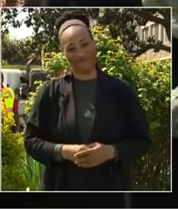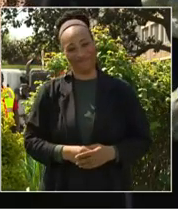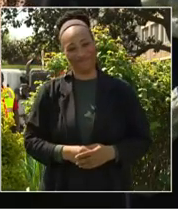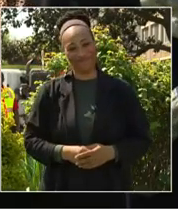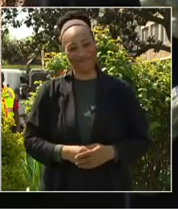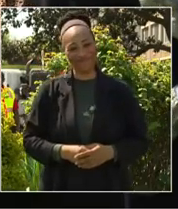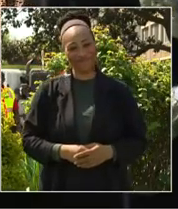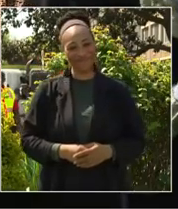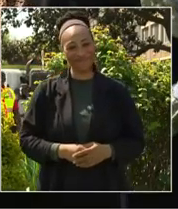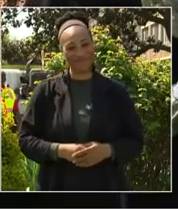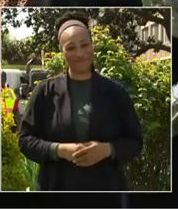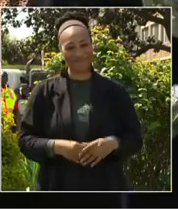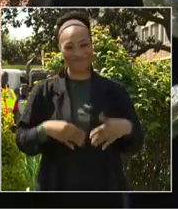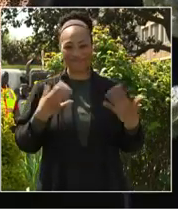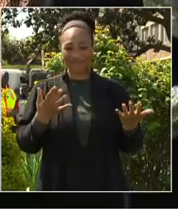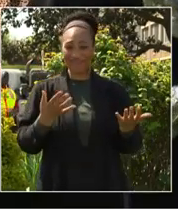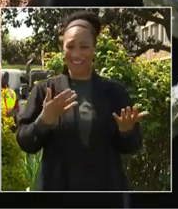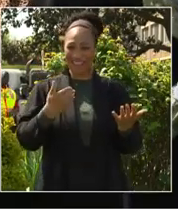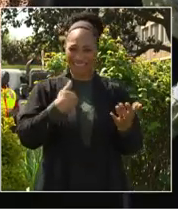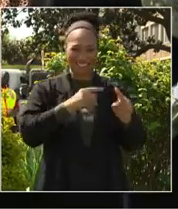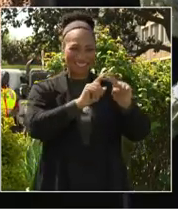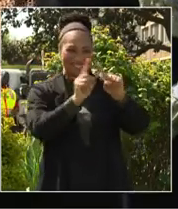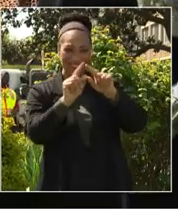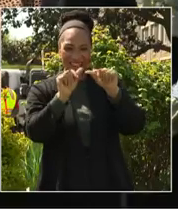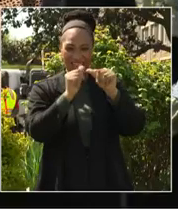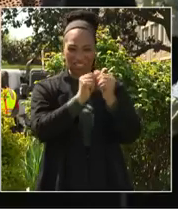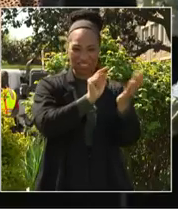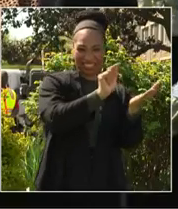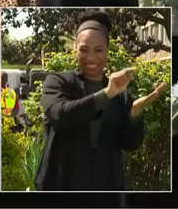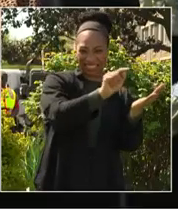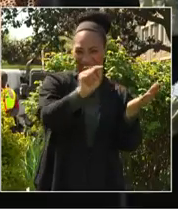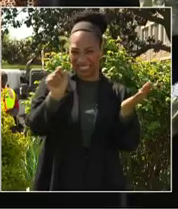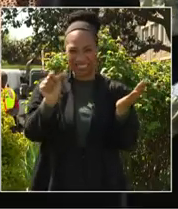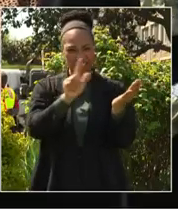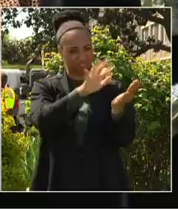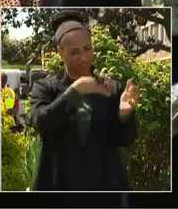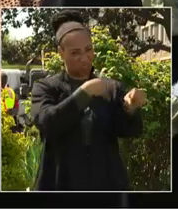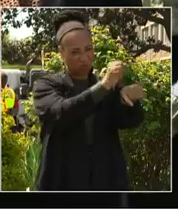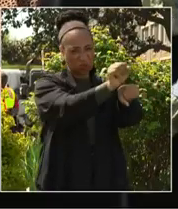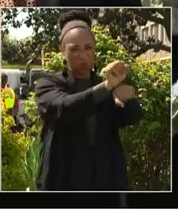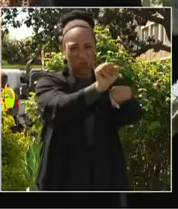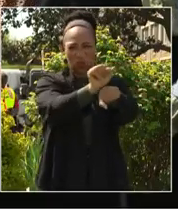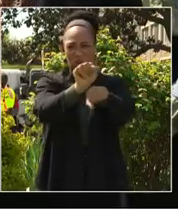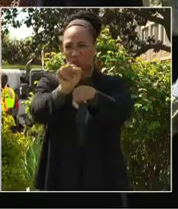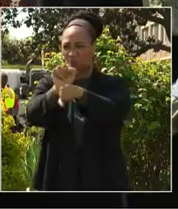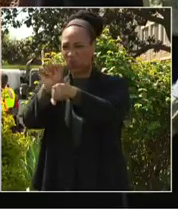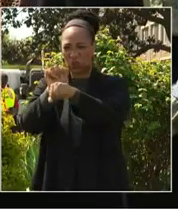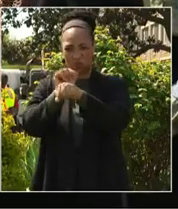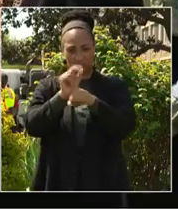makes sense to ensure that we have the coordination and communication that is needed